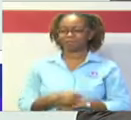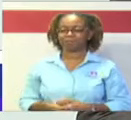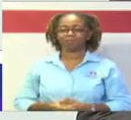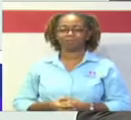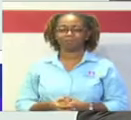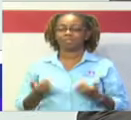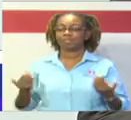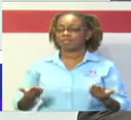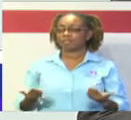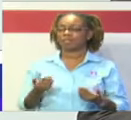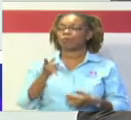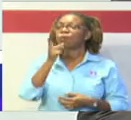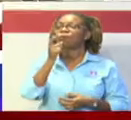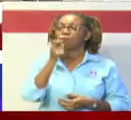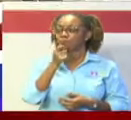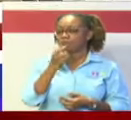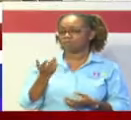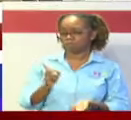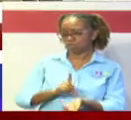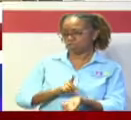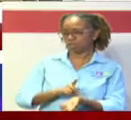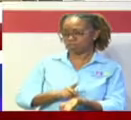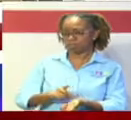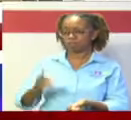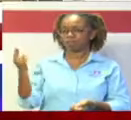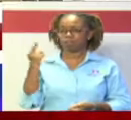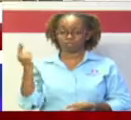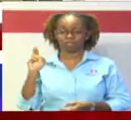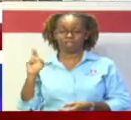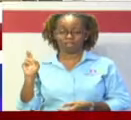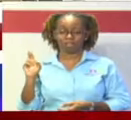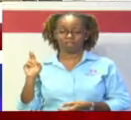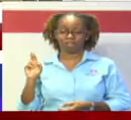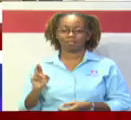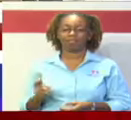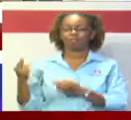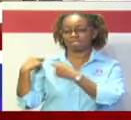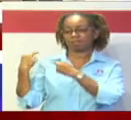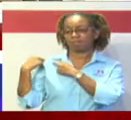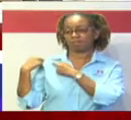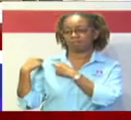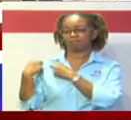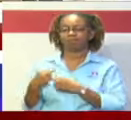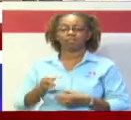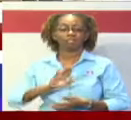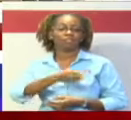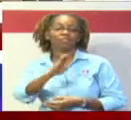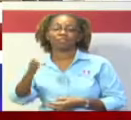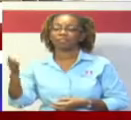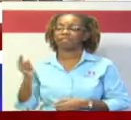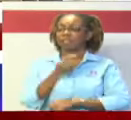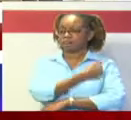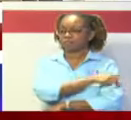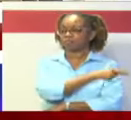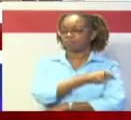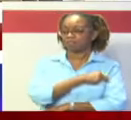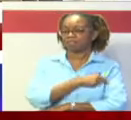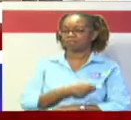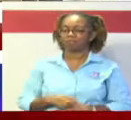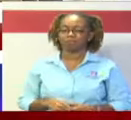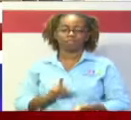Miriam Abdul-Richards, Principal Medical Officer, Institutions, Ministry of Health. Dr. Avery Hines, Technical